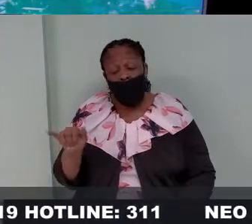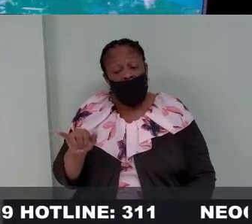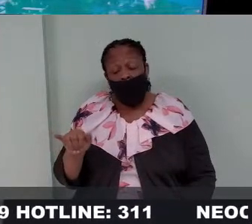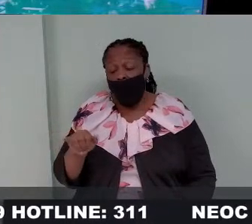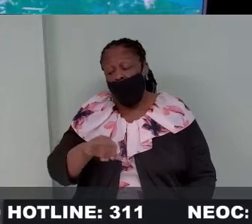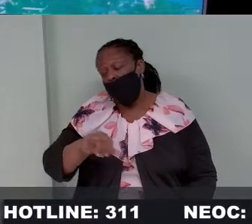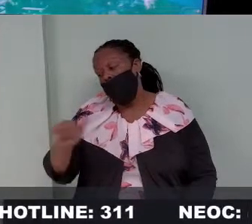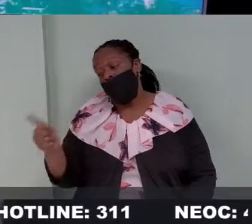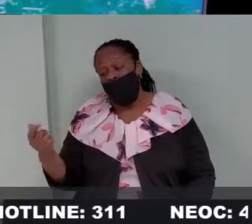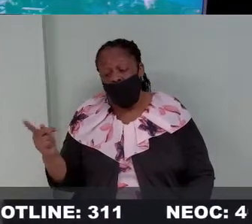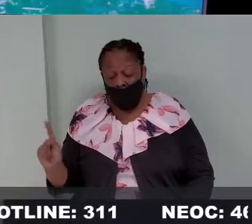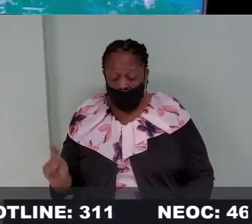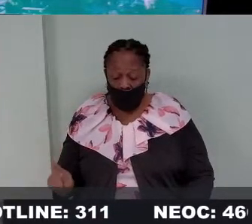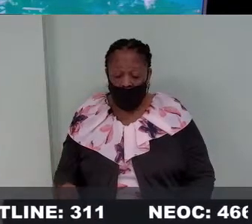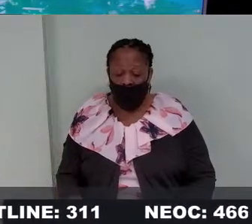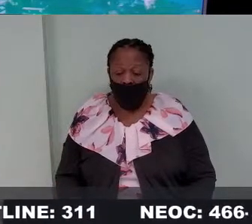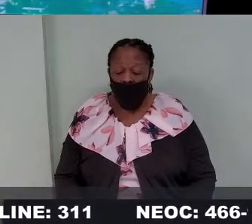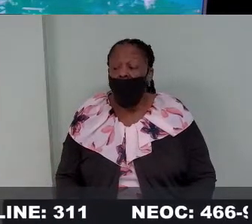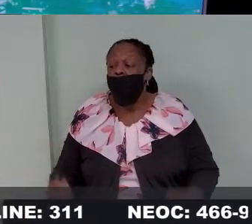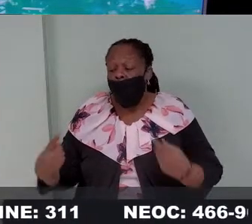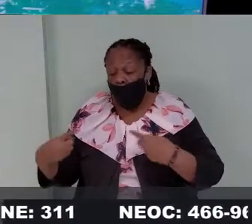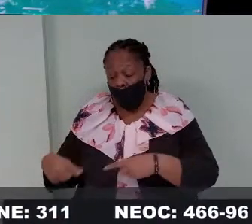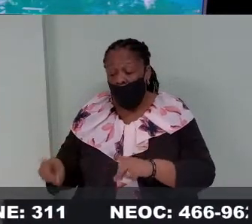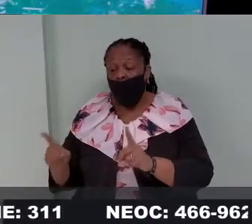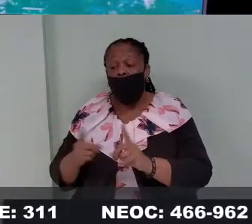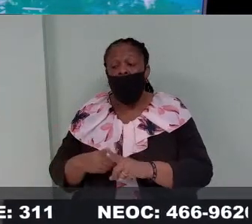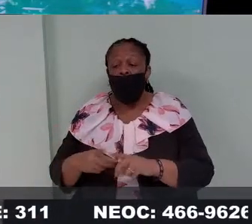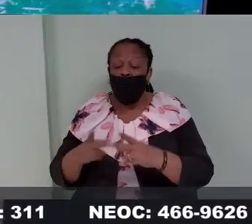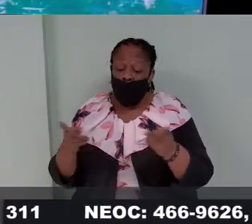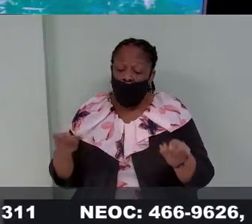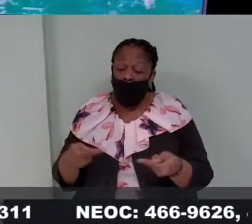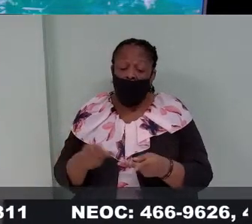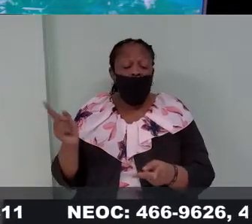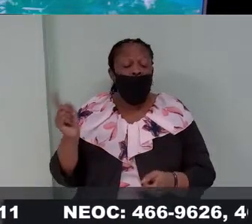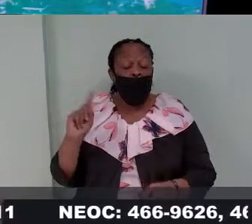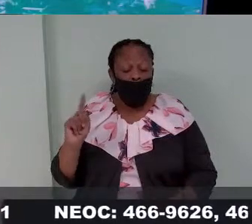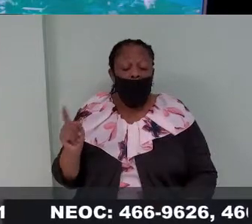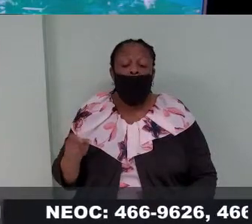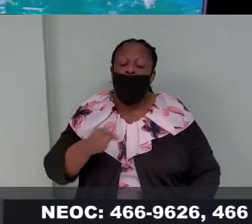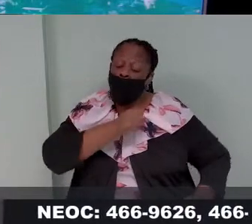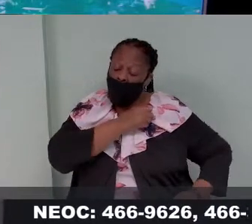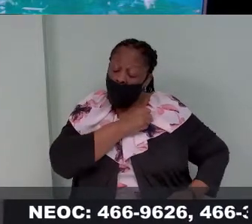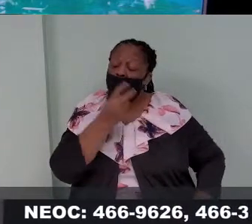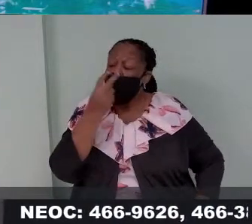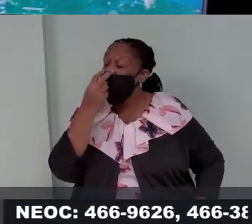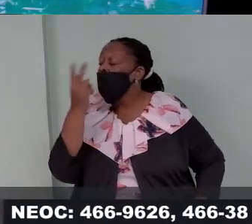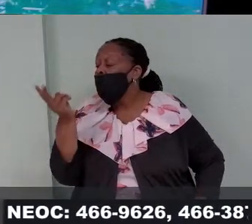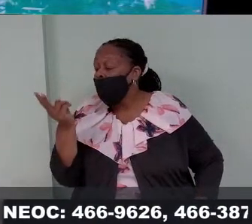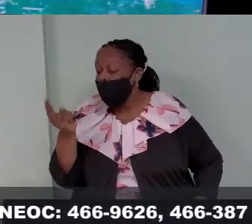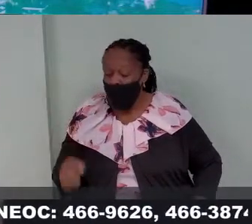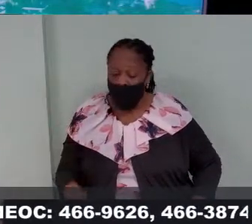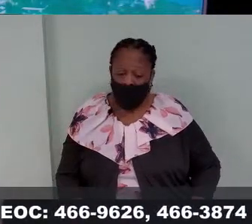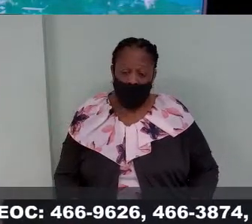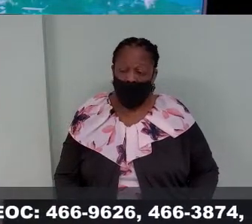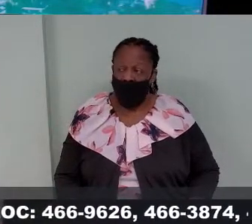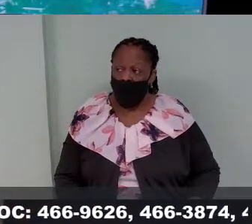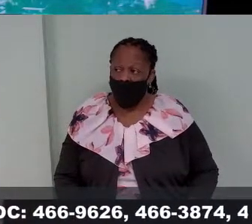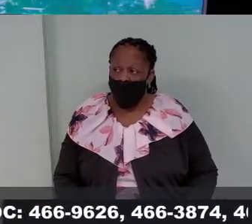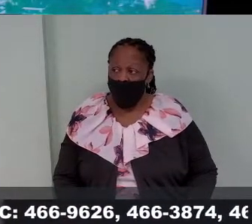of the accommodations we would have highlighted. And then the purpose of the app is really to